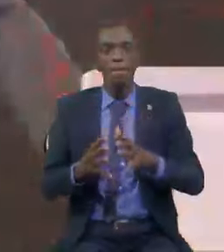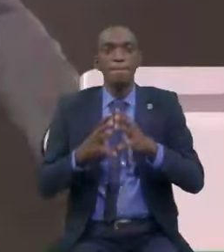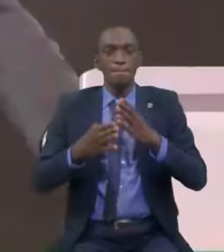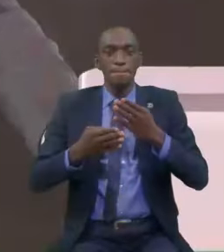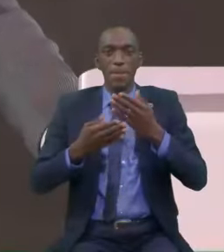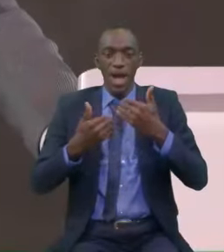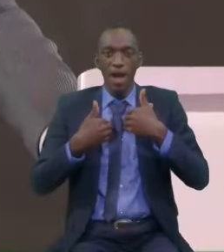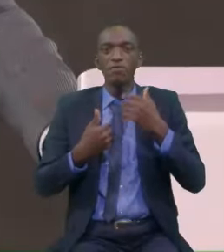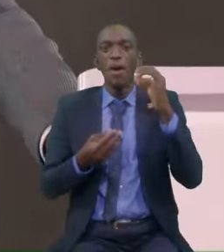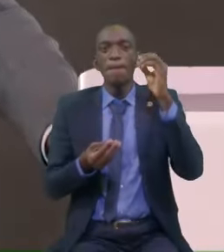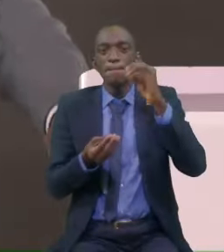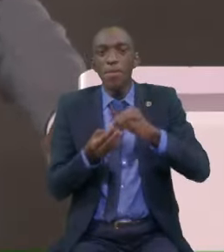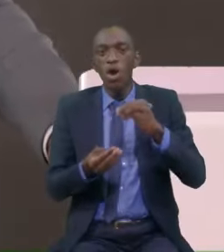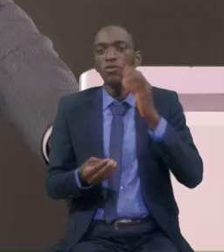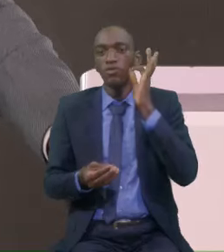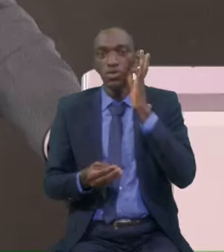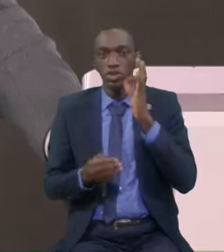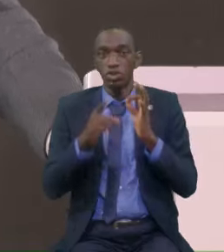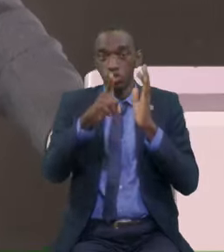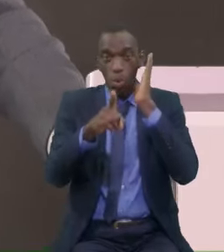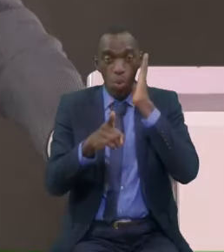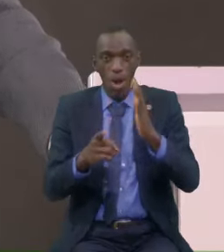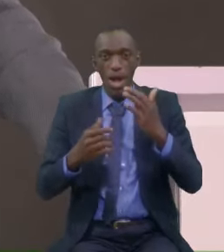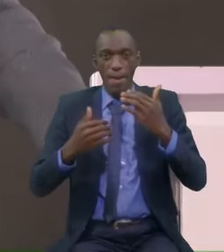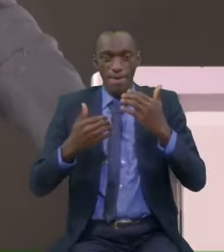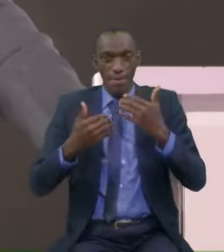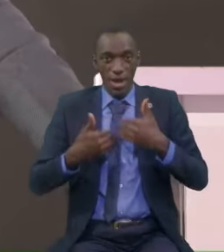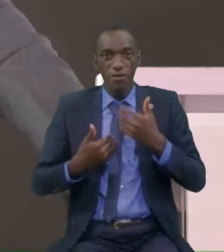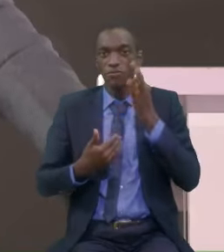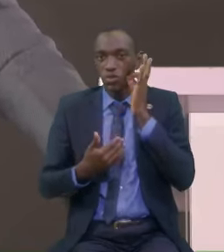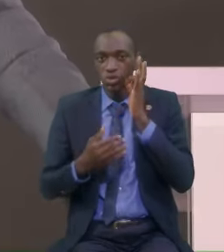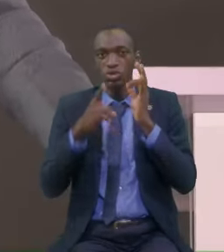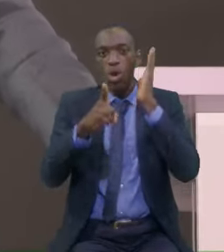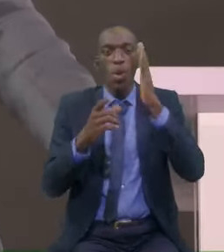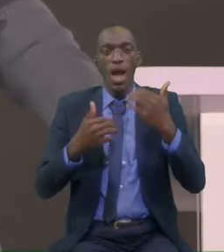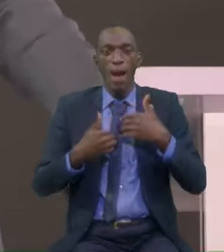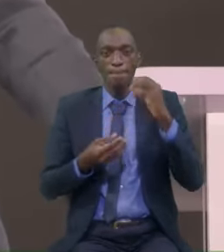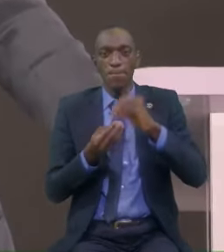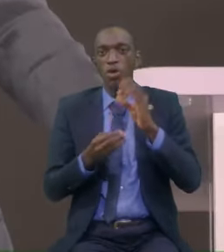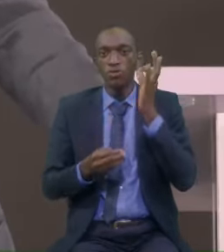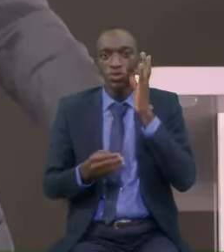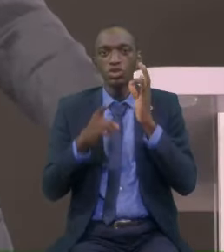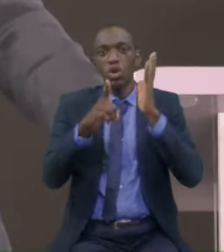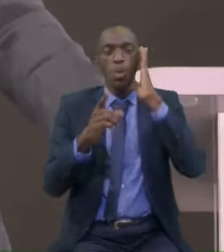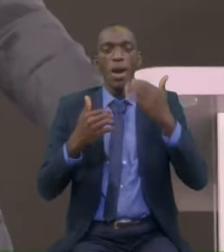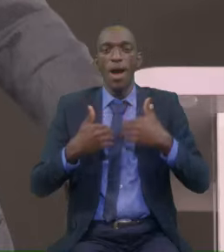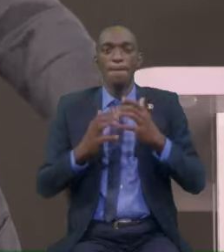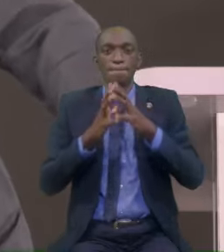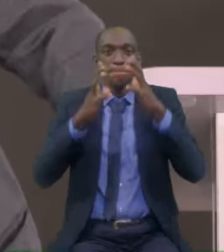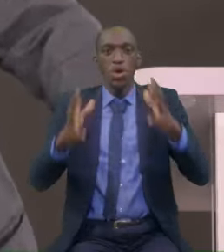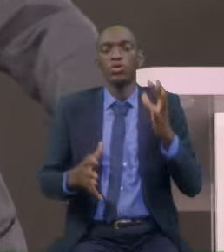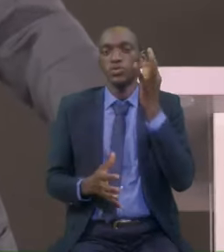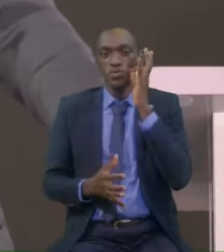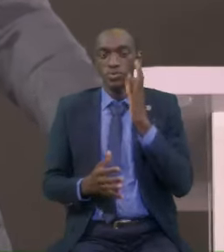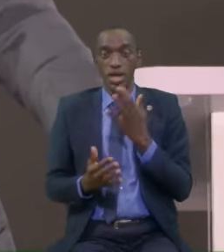fruit. You bear more fruit. You bear much fruit. And today, it